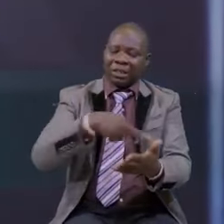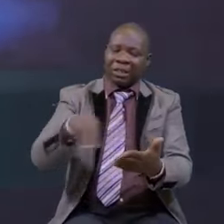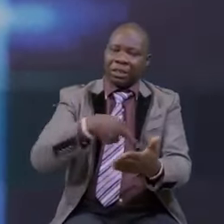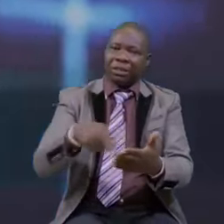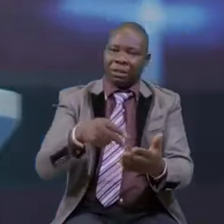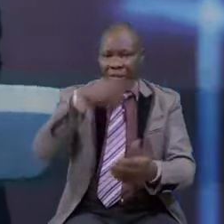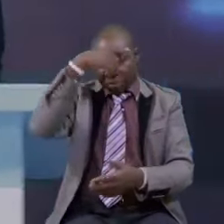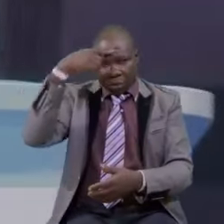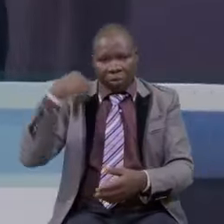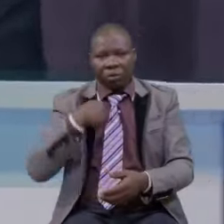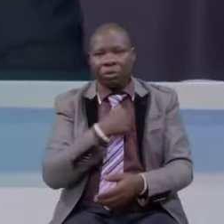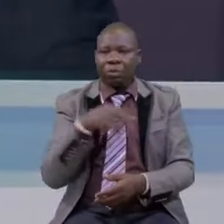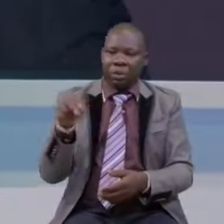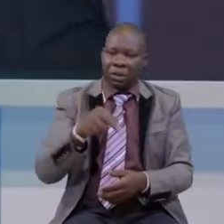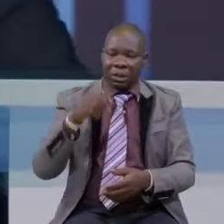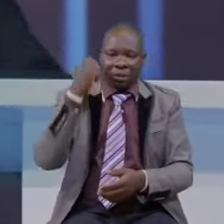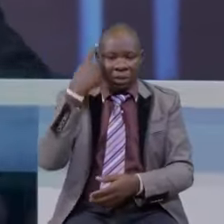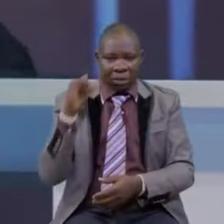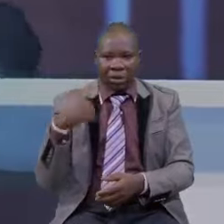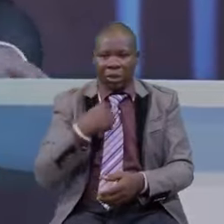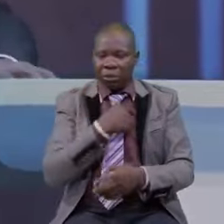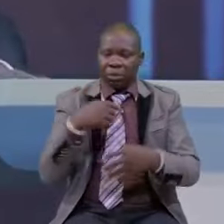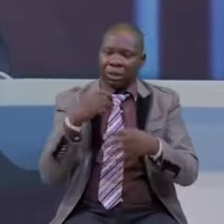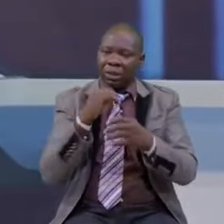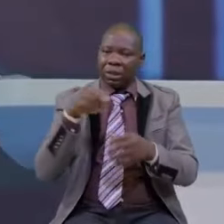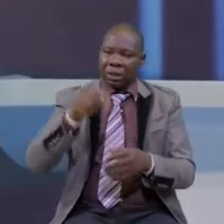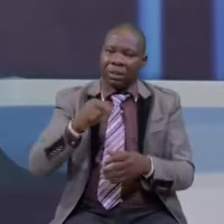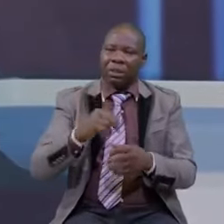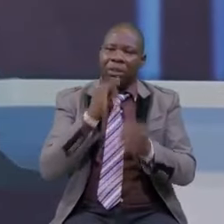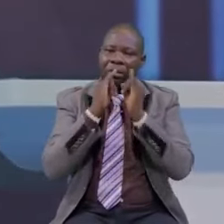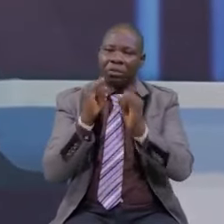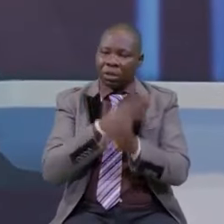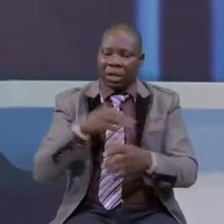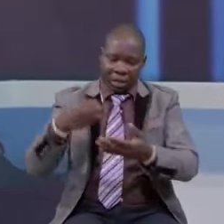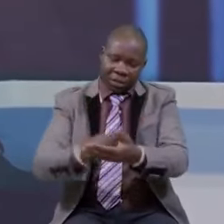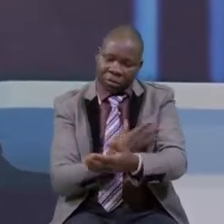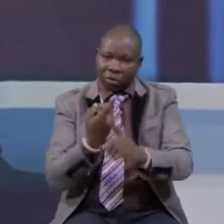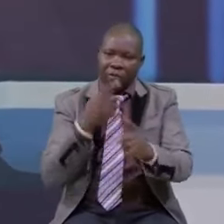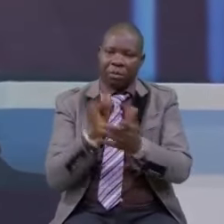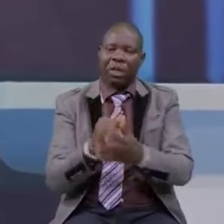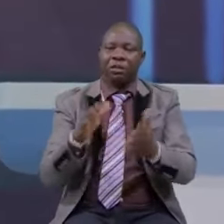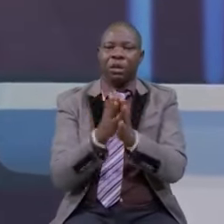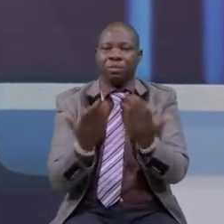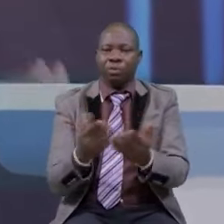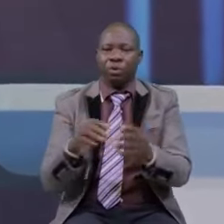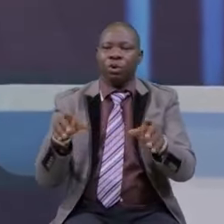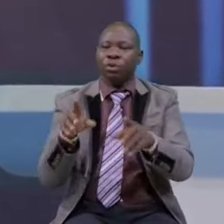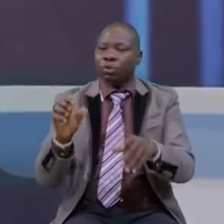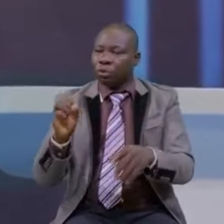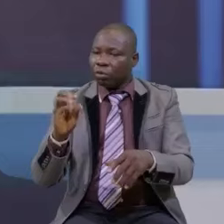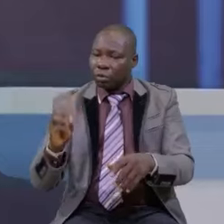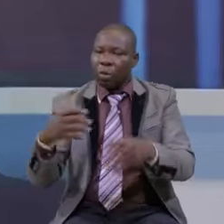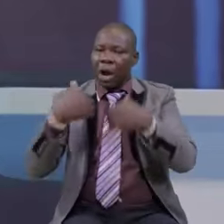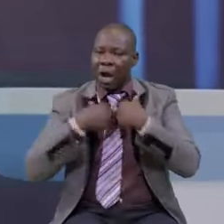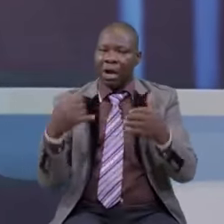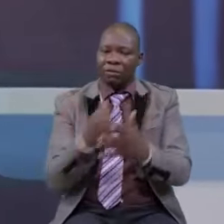we need illumination, we need instruction, and we need inspiration from that book. So get it out and